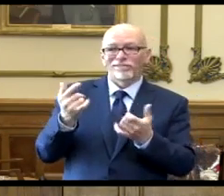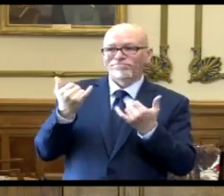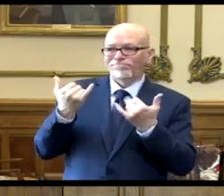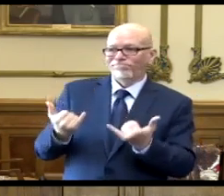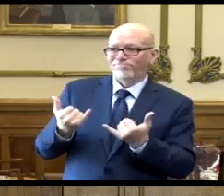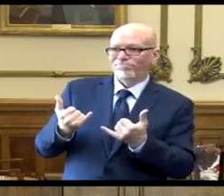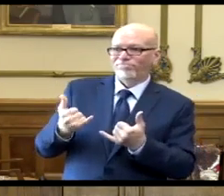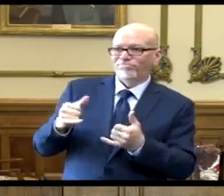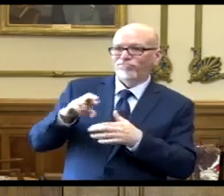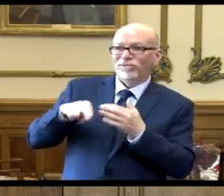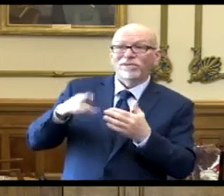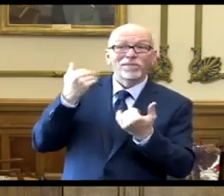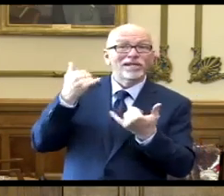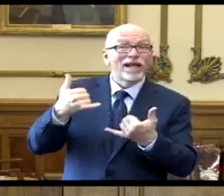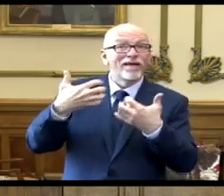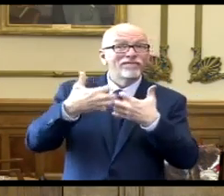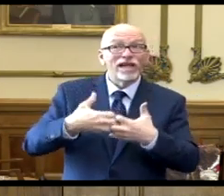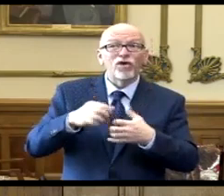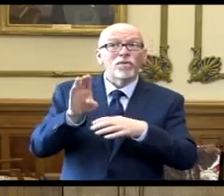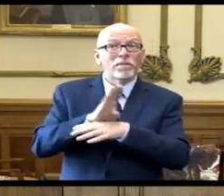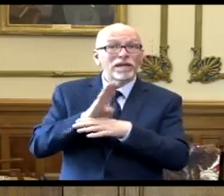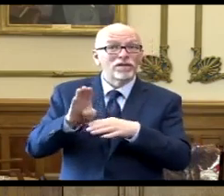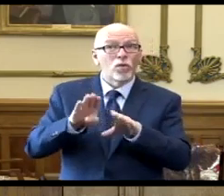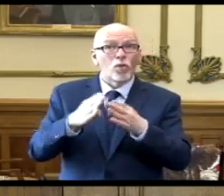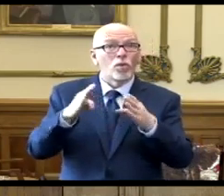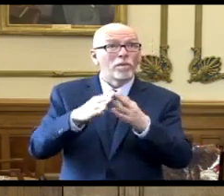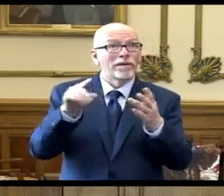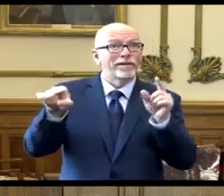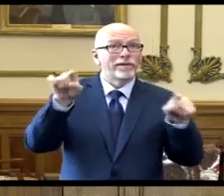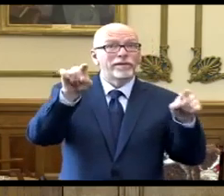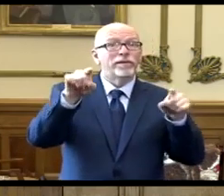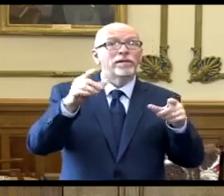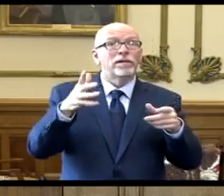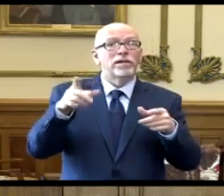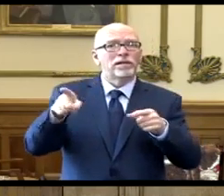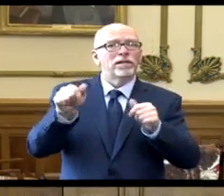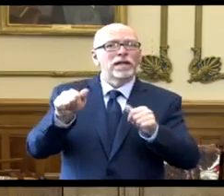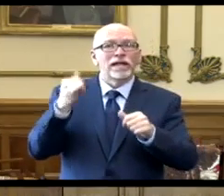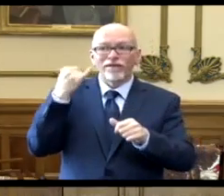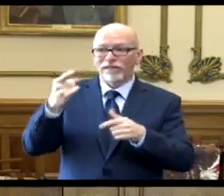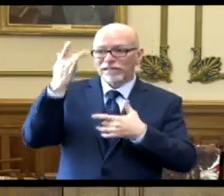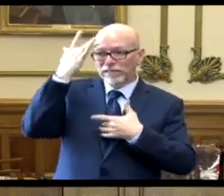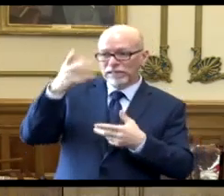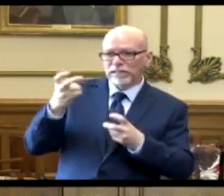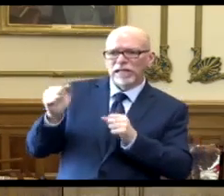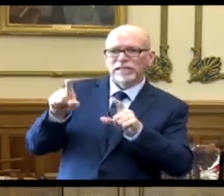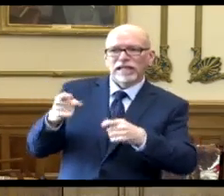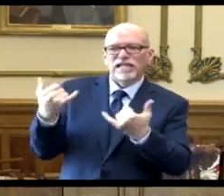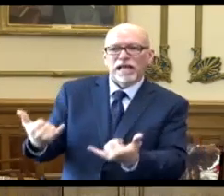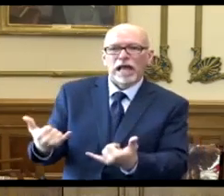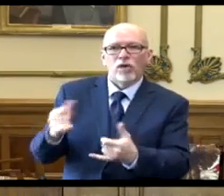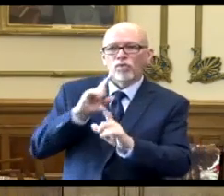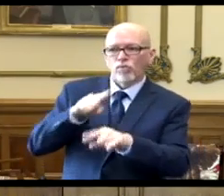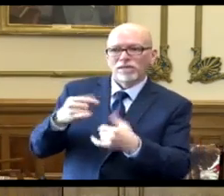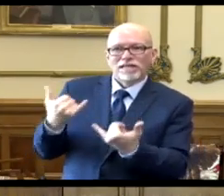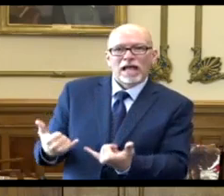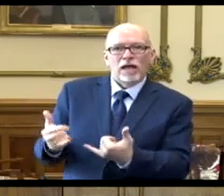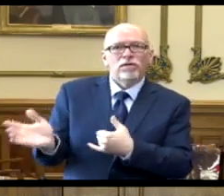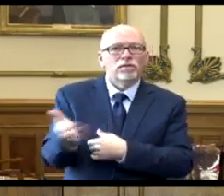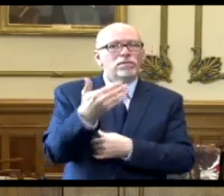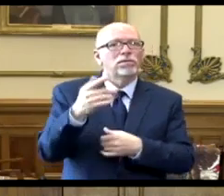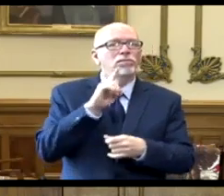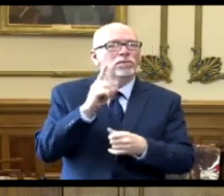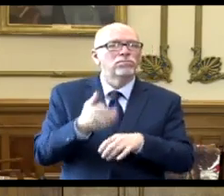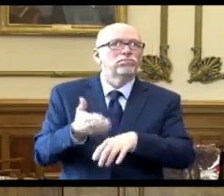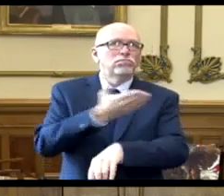new factories and businesses open up, right? To be able to test people that are symptomatic right there will be a dramatic improvement.